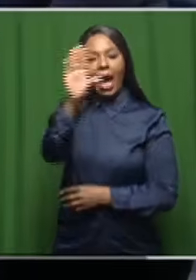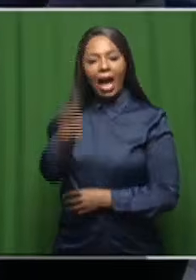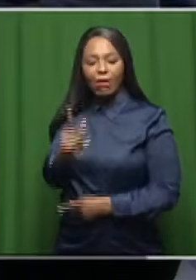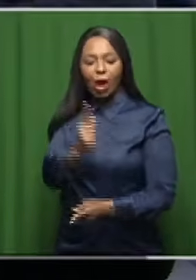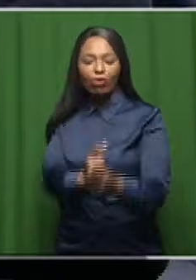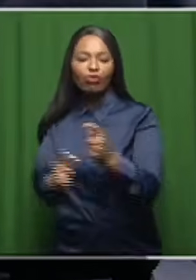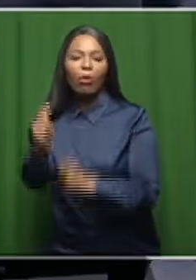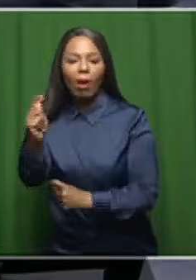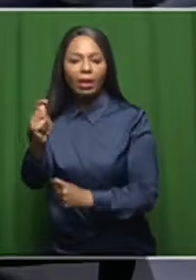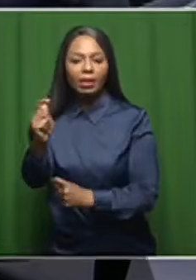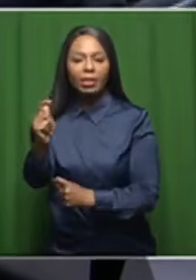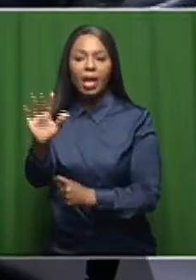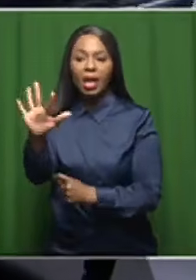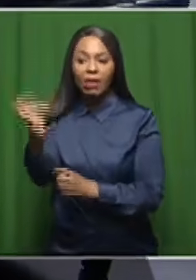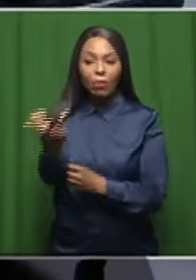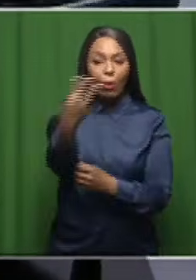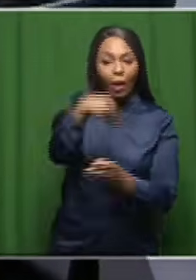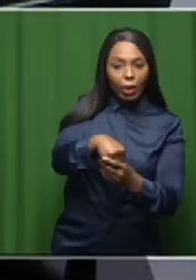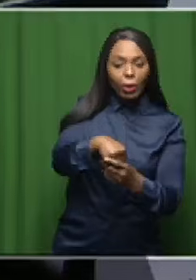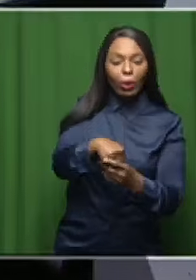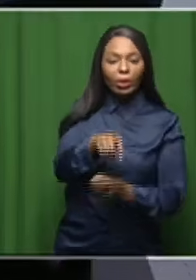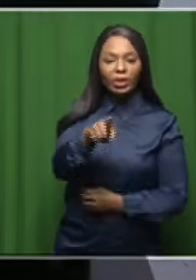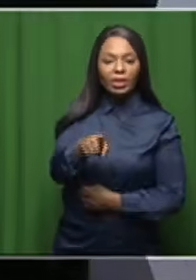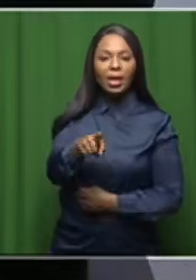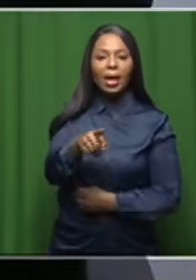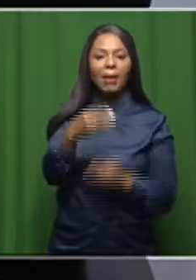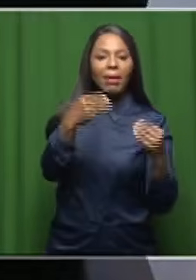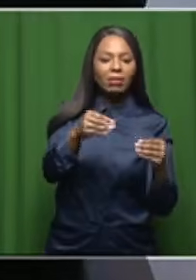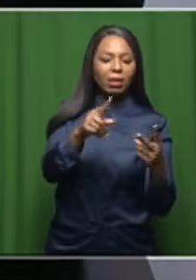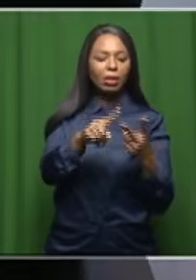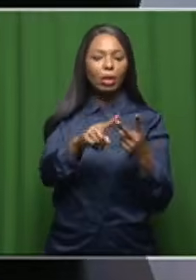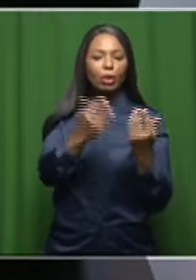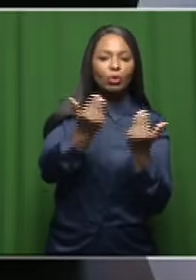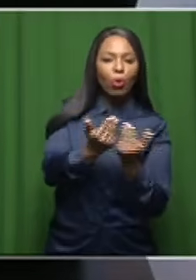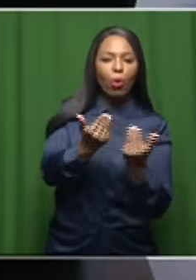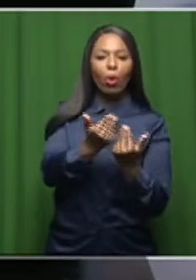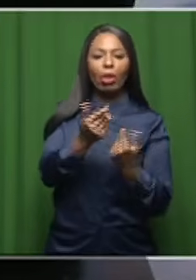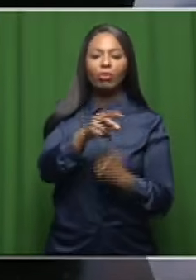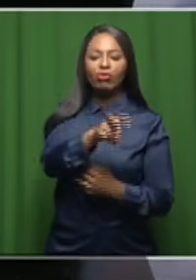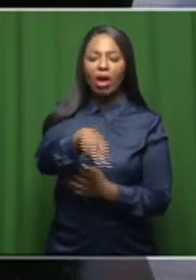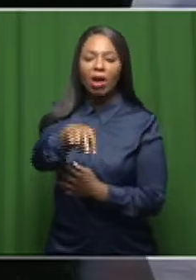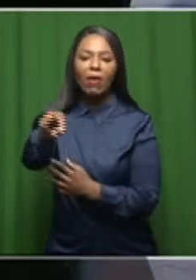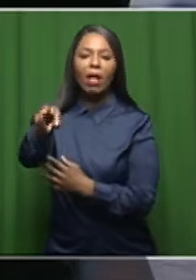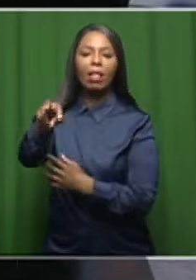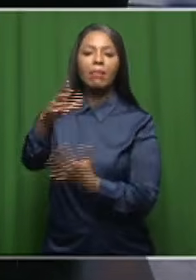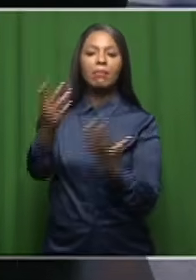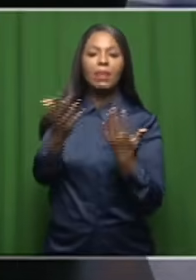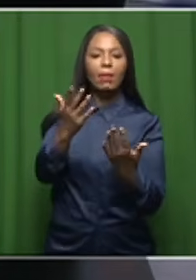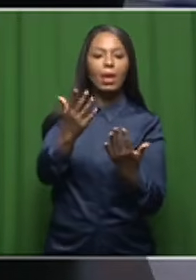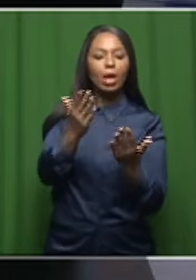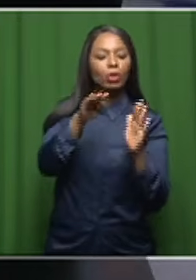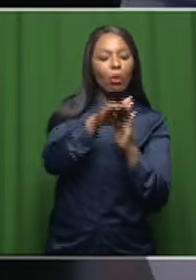of your traveling, business, schooling for student exchange program,